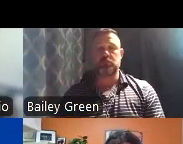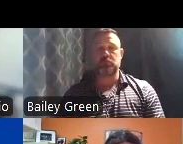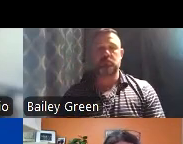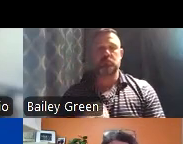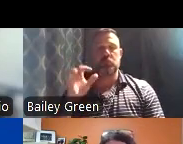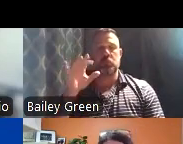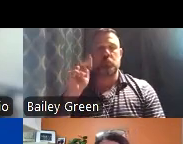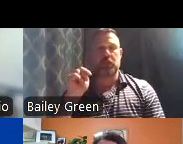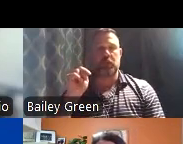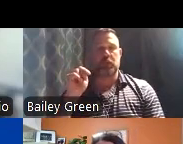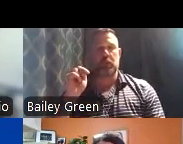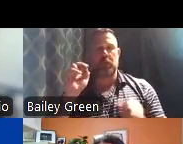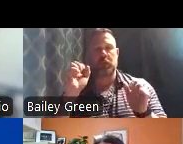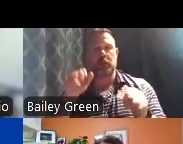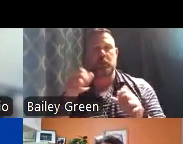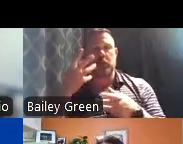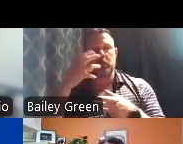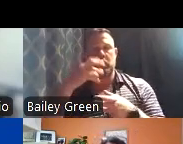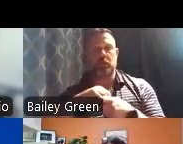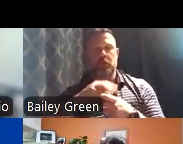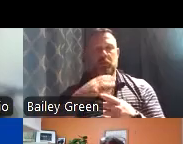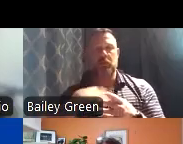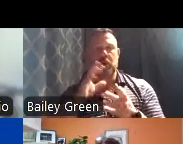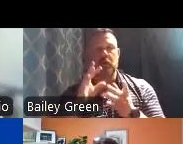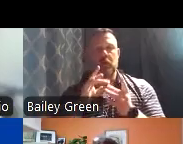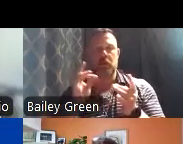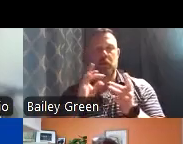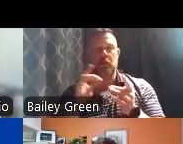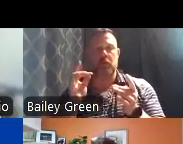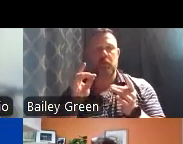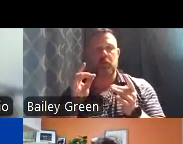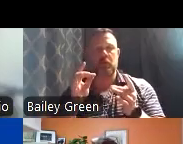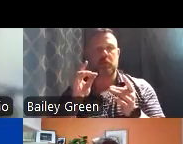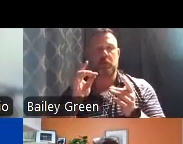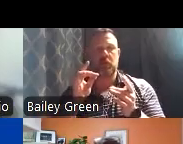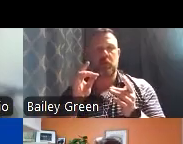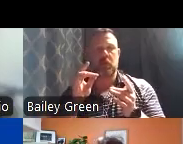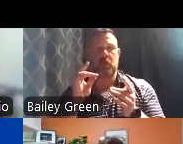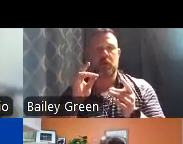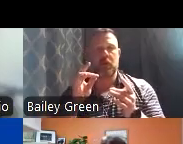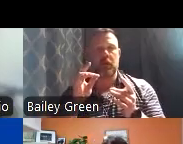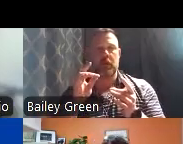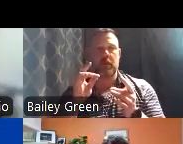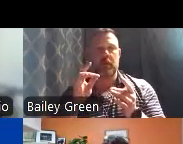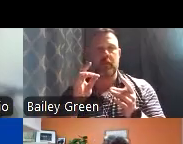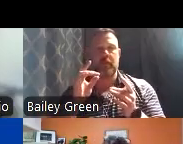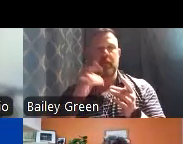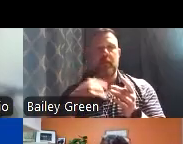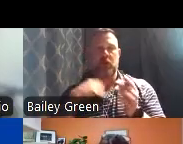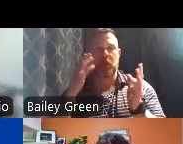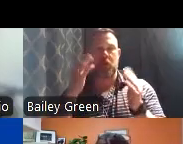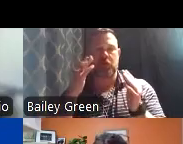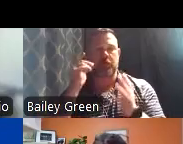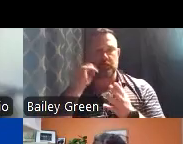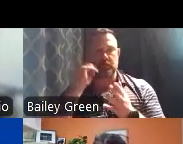Could we include my comment at the top of the meeting just about how we hope the secretary